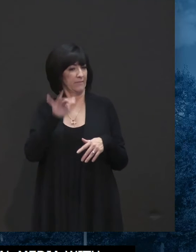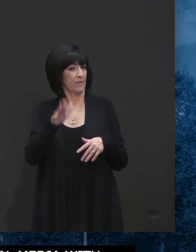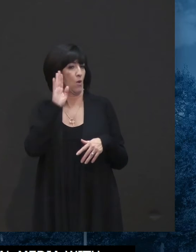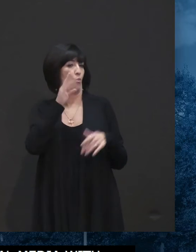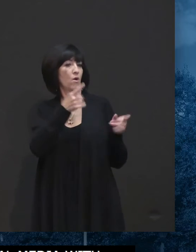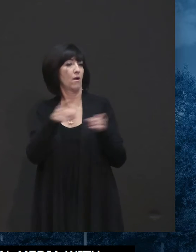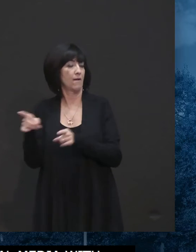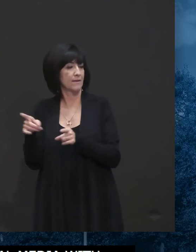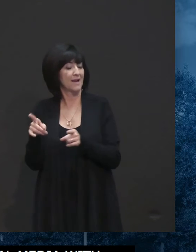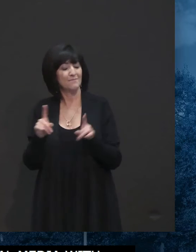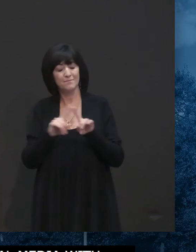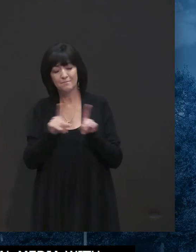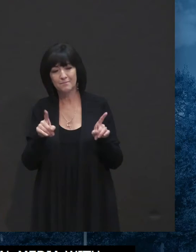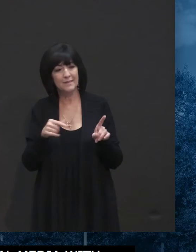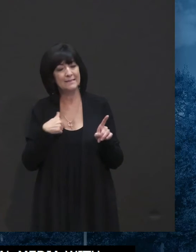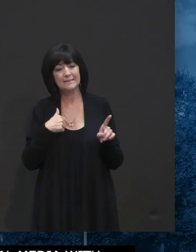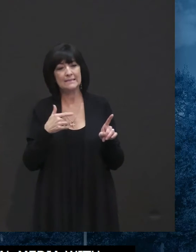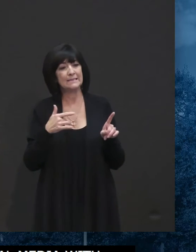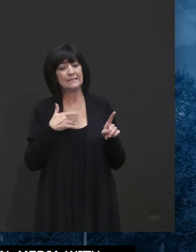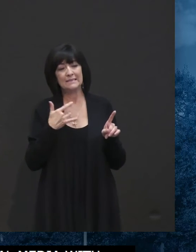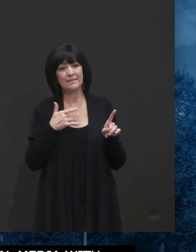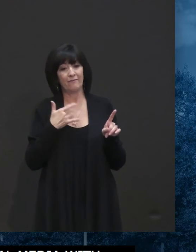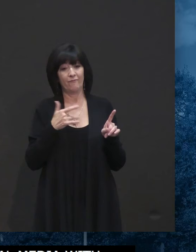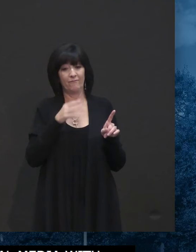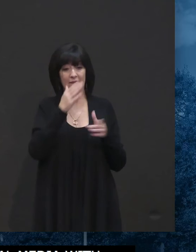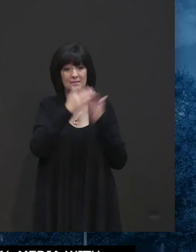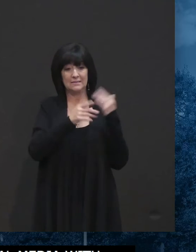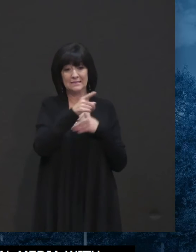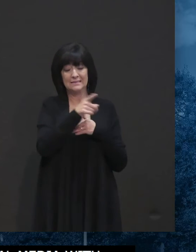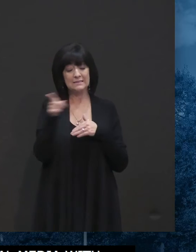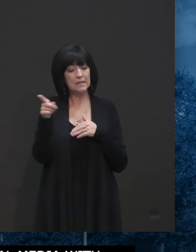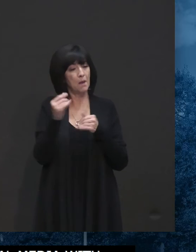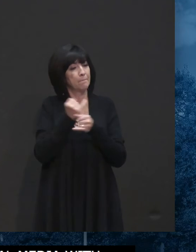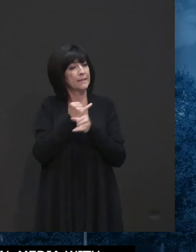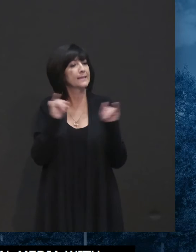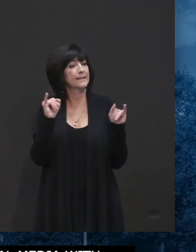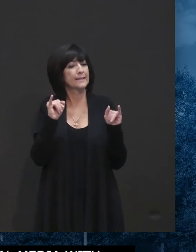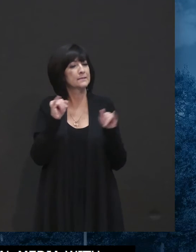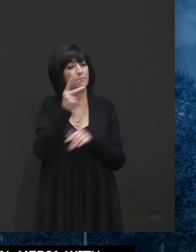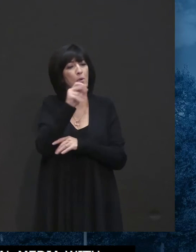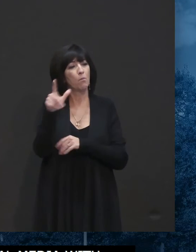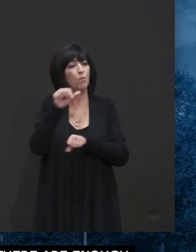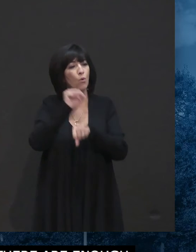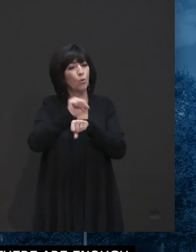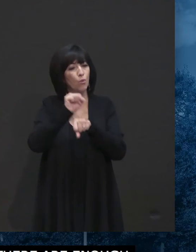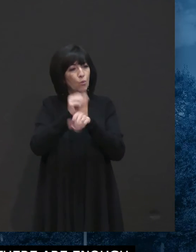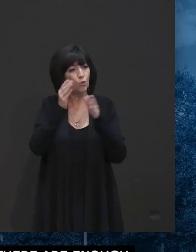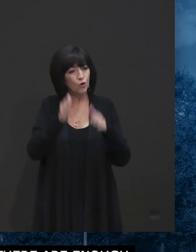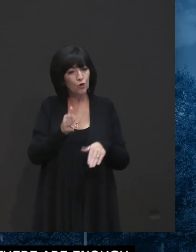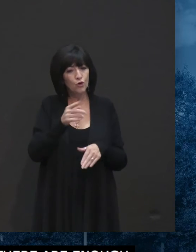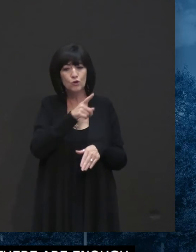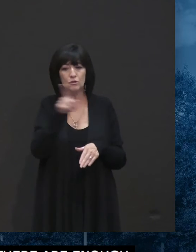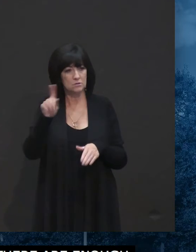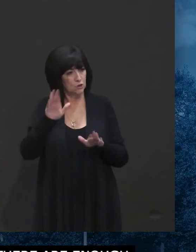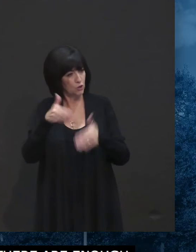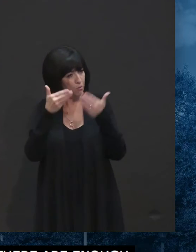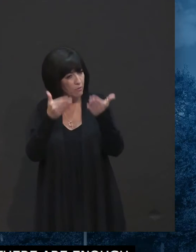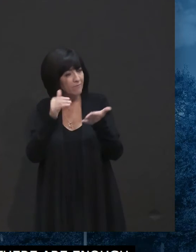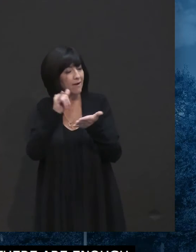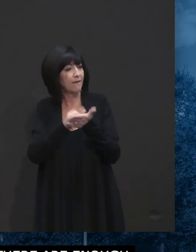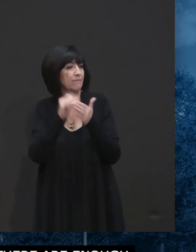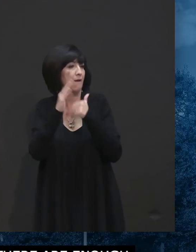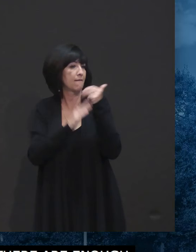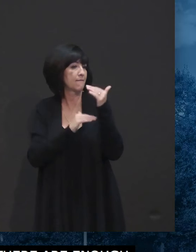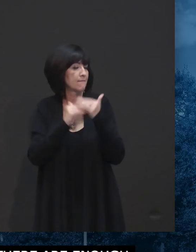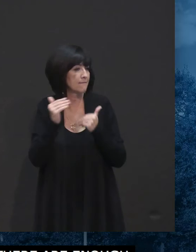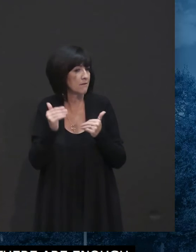independent and party-affiliated poll workers that are always at the polling places, providing a level of comfort